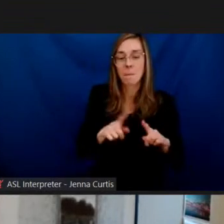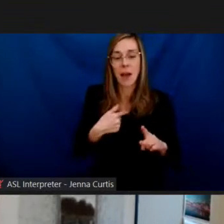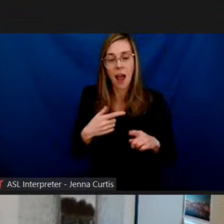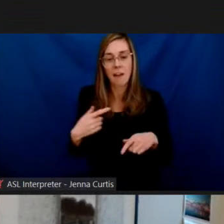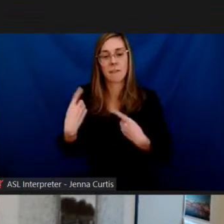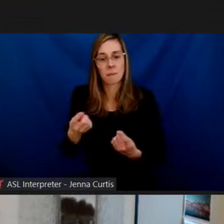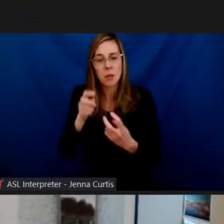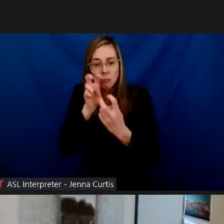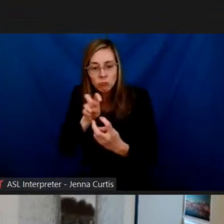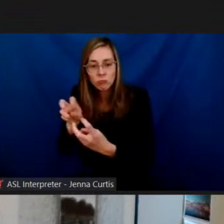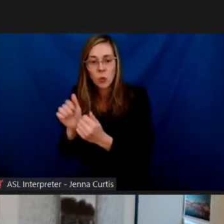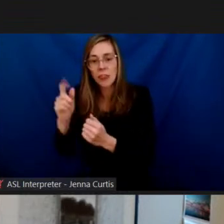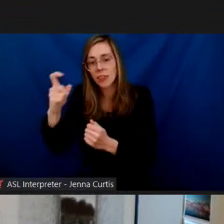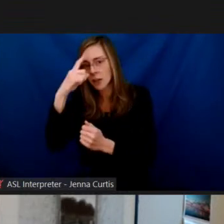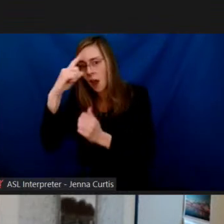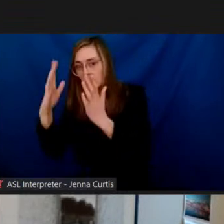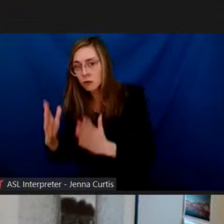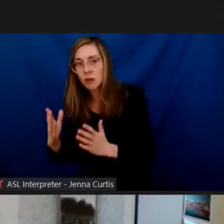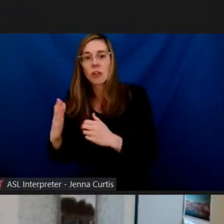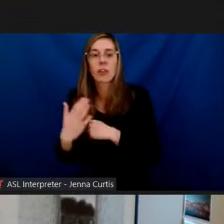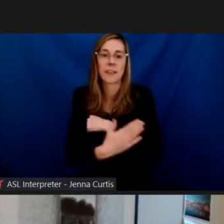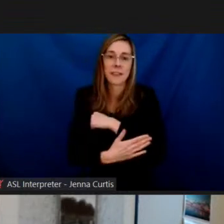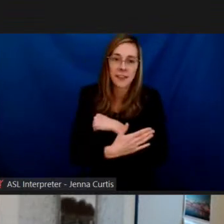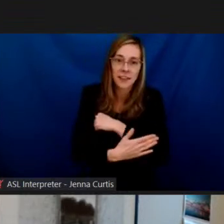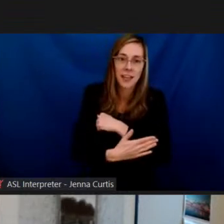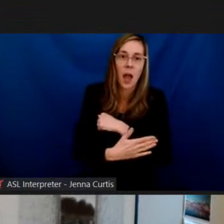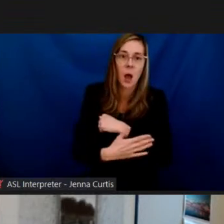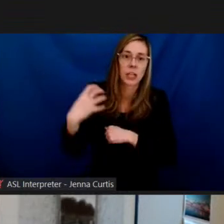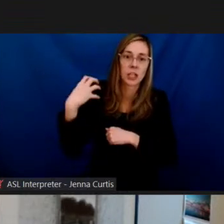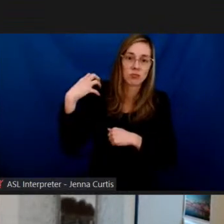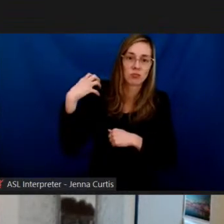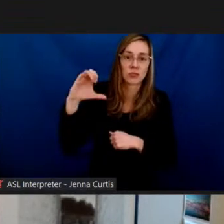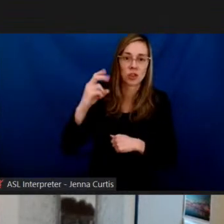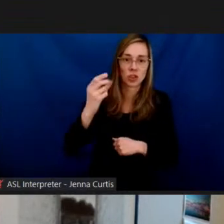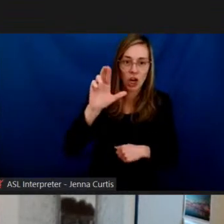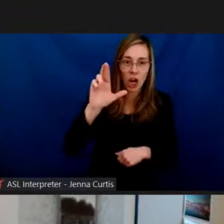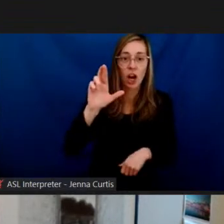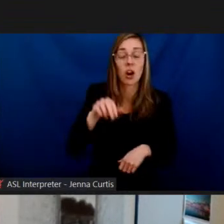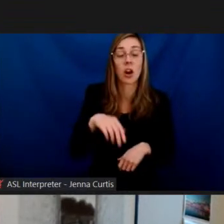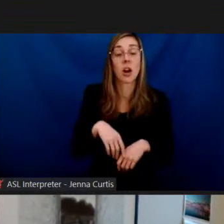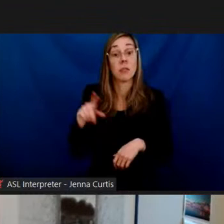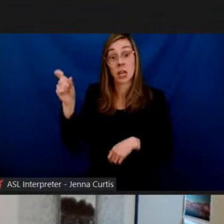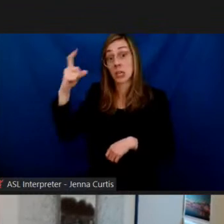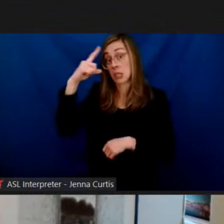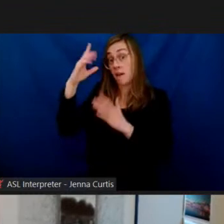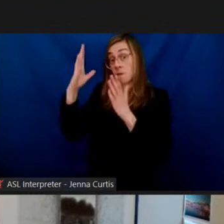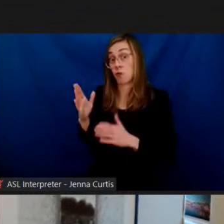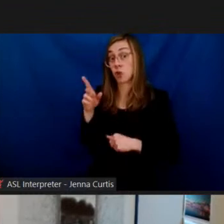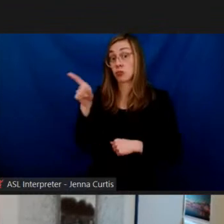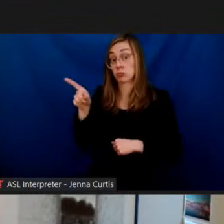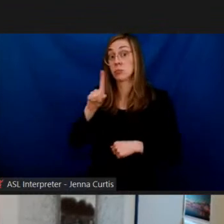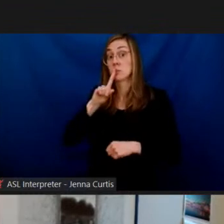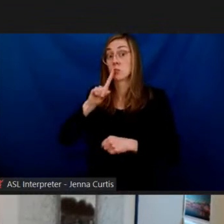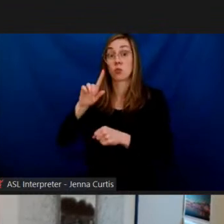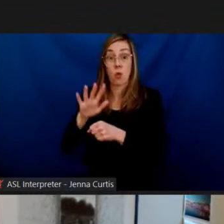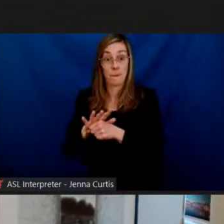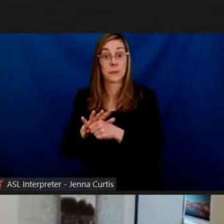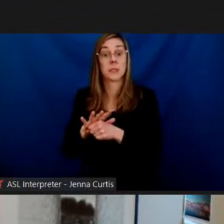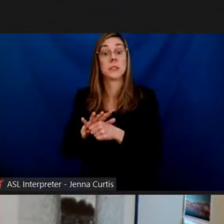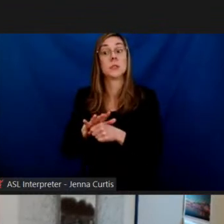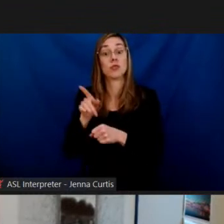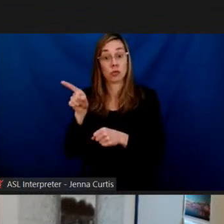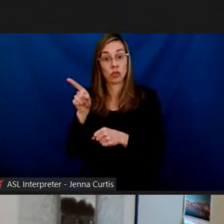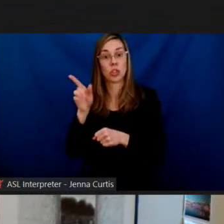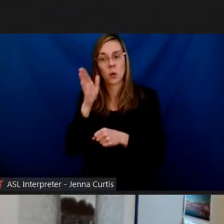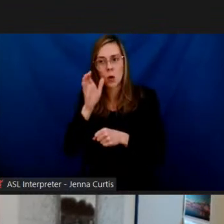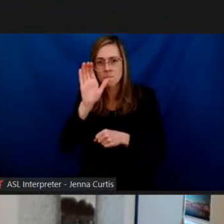about this and other issues related to homelessness. And the governor has committed that she will seek to